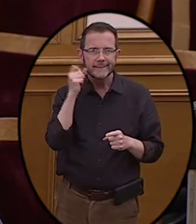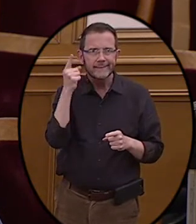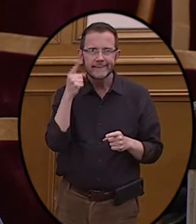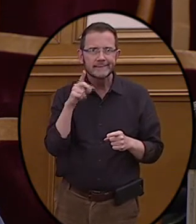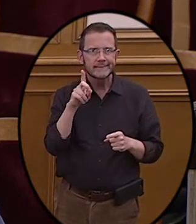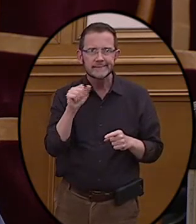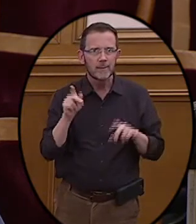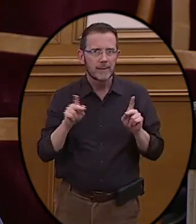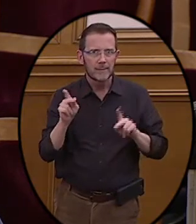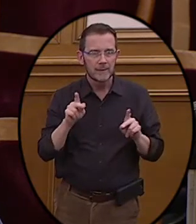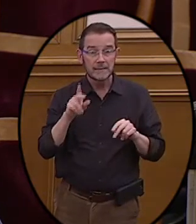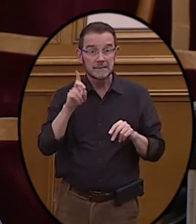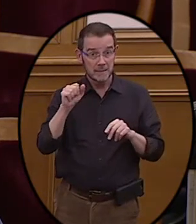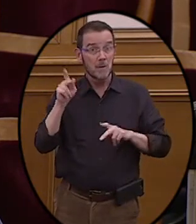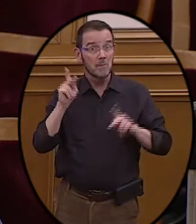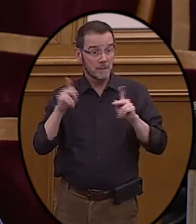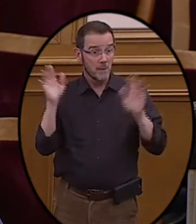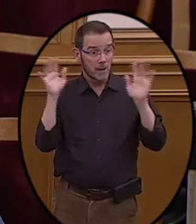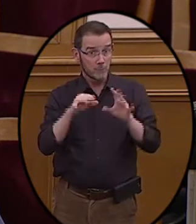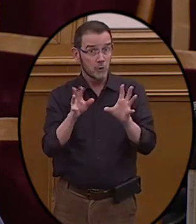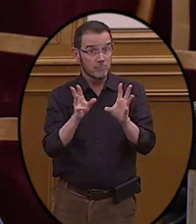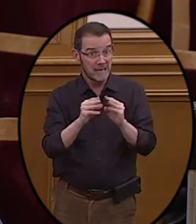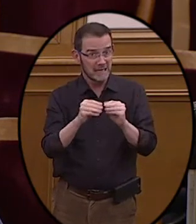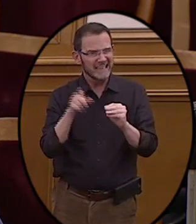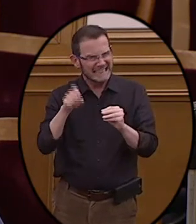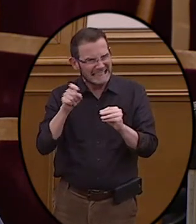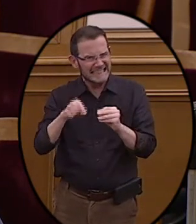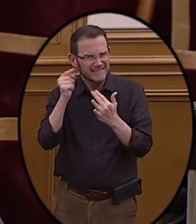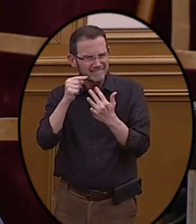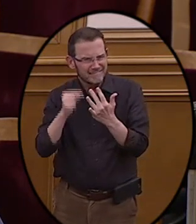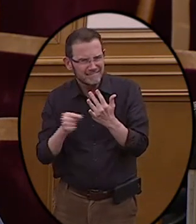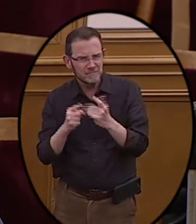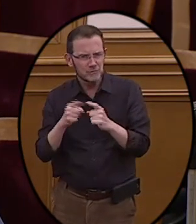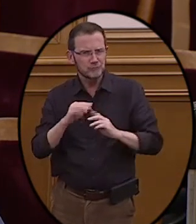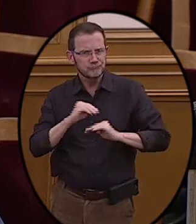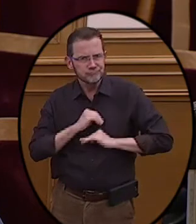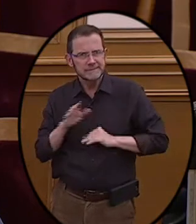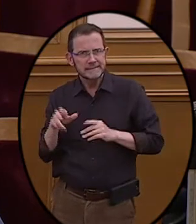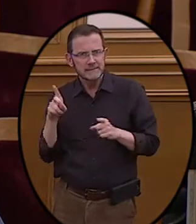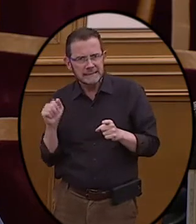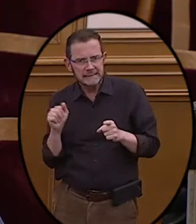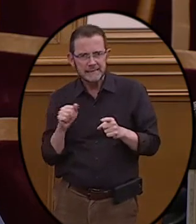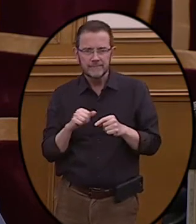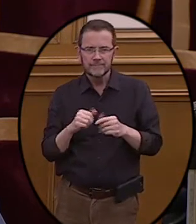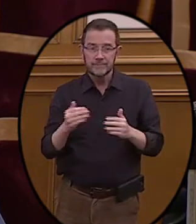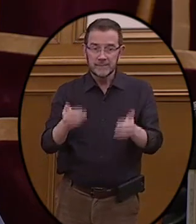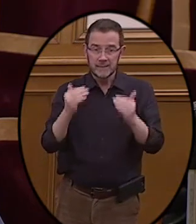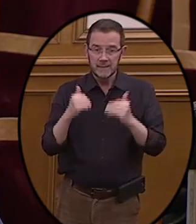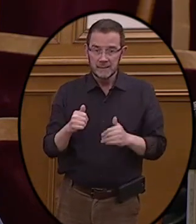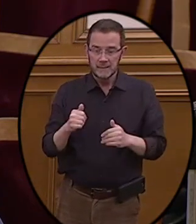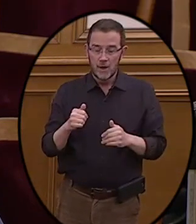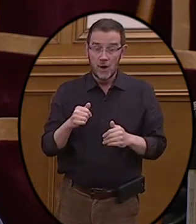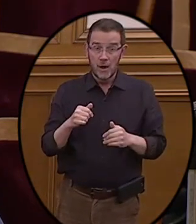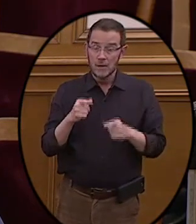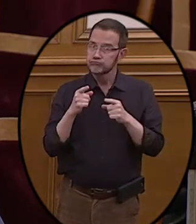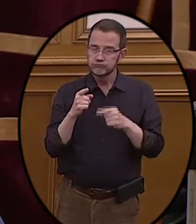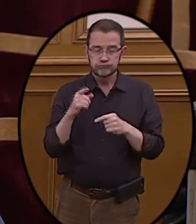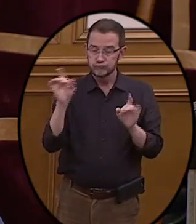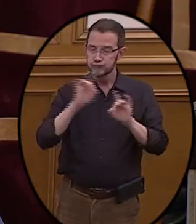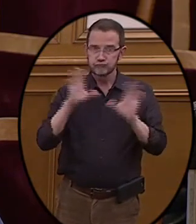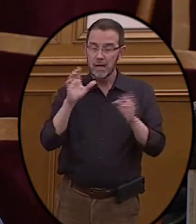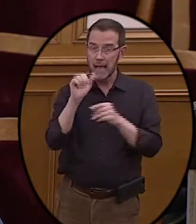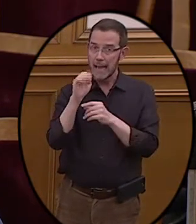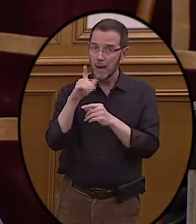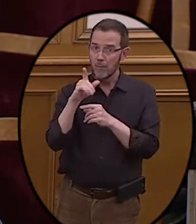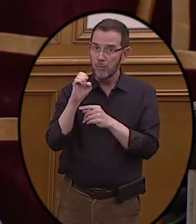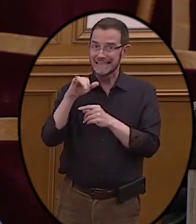at City Hall. Lastly, I want to really encourage MOD and the council members to look into the unbelievable discrimination and ableism that is happening with